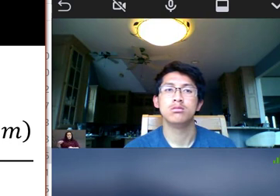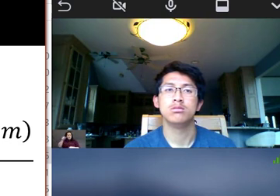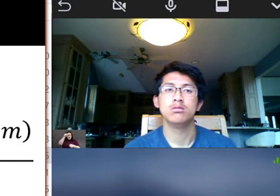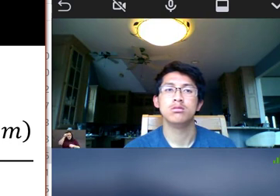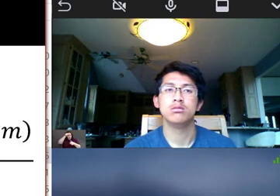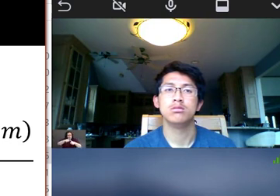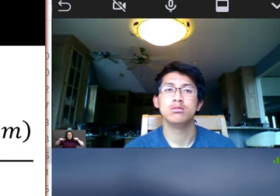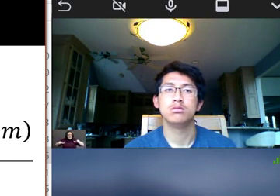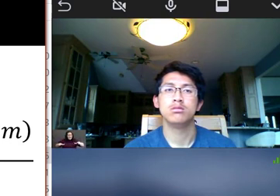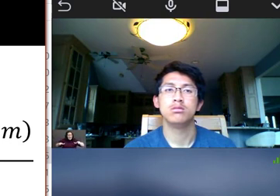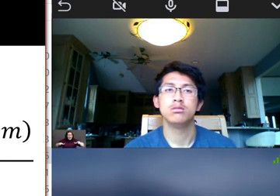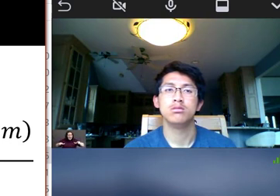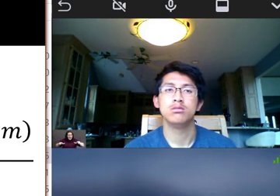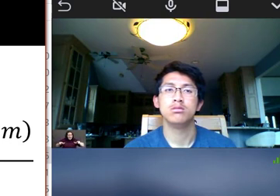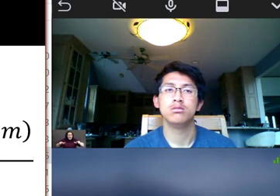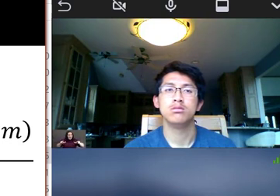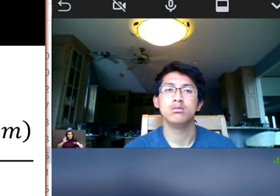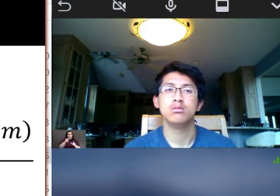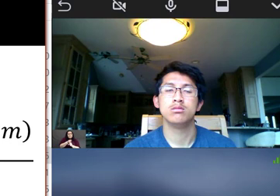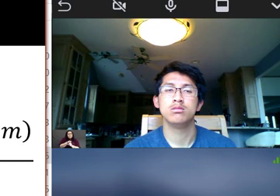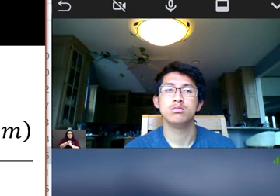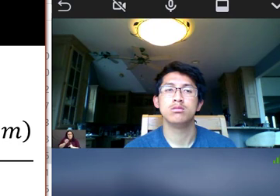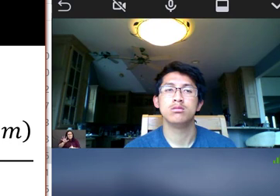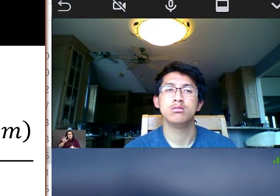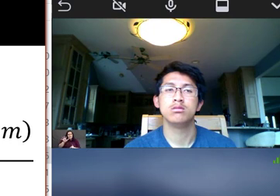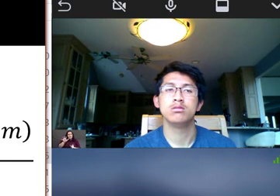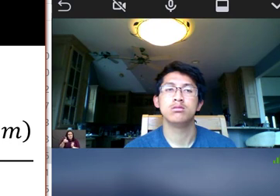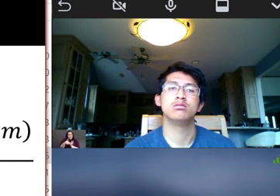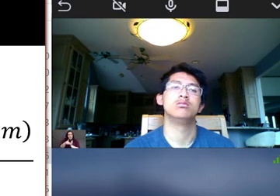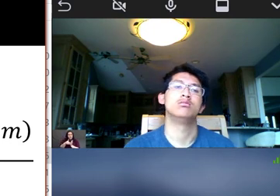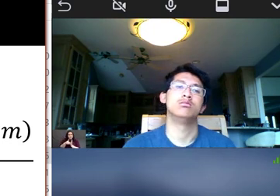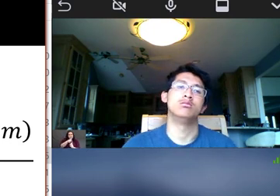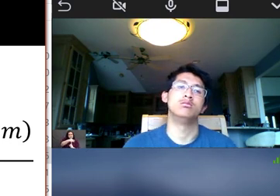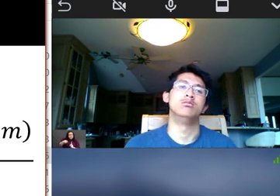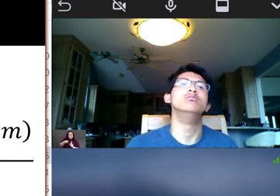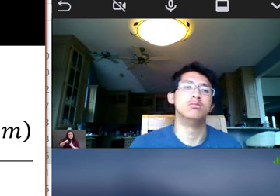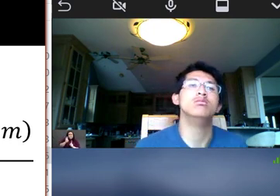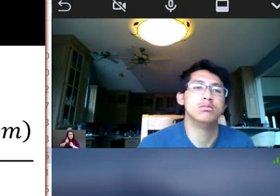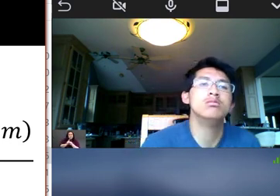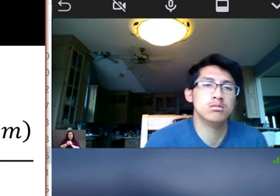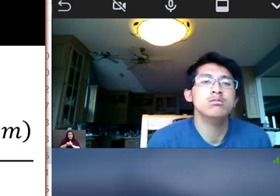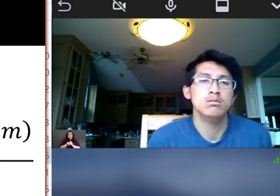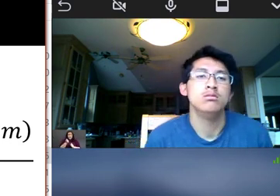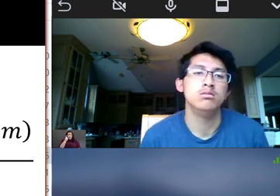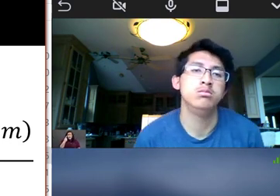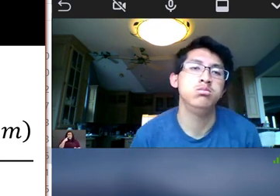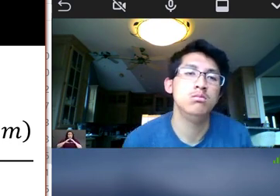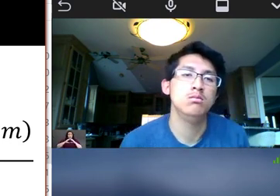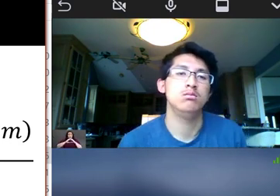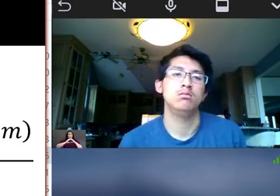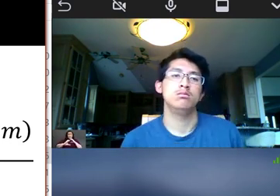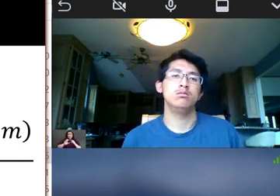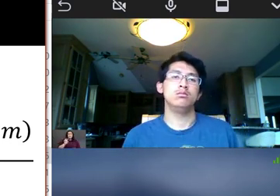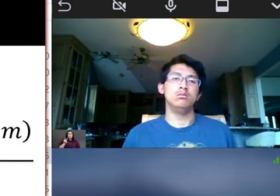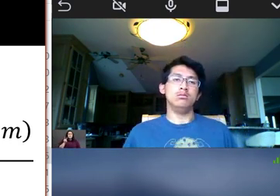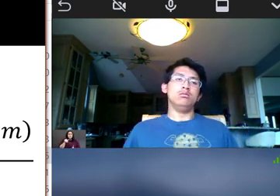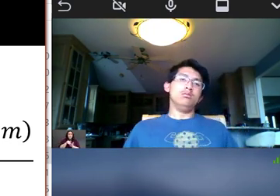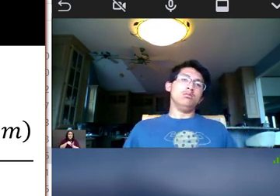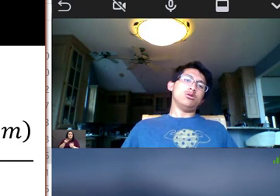through a channel or a tube, we expect transition at around 2,300. So 60,000 is much larger